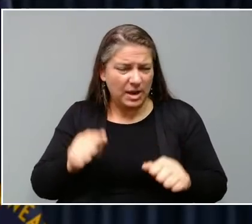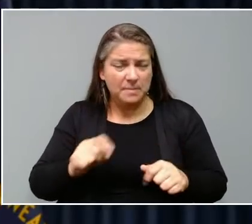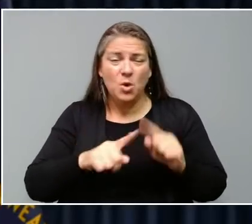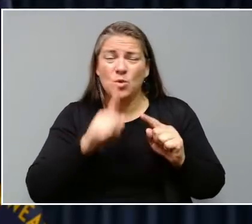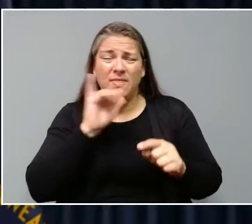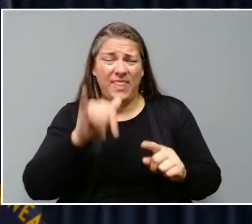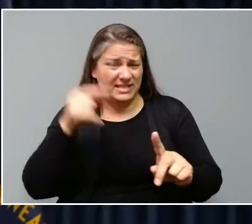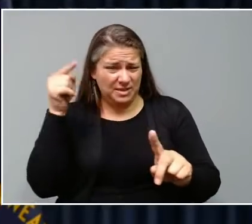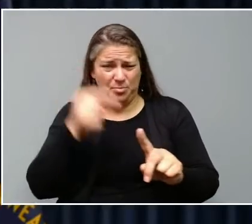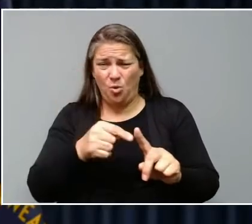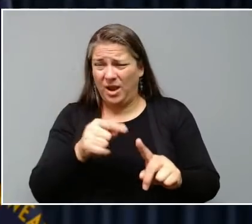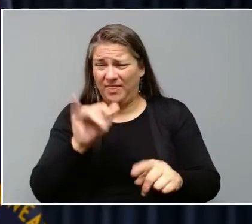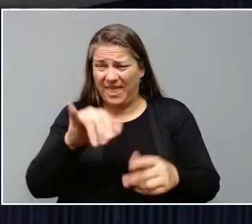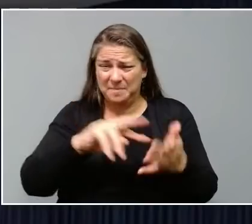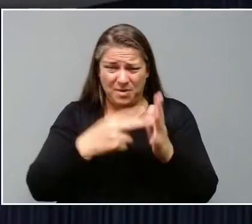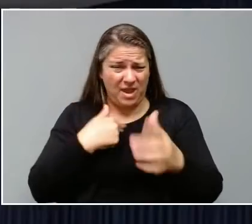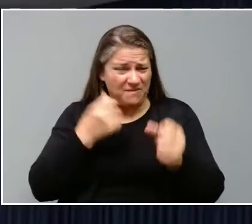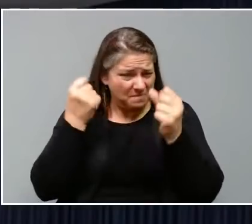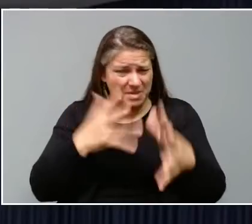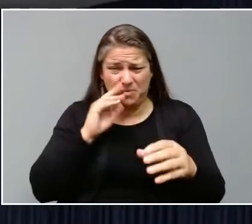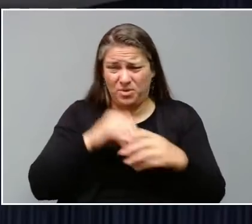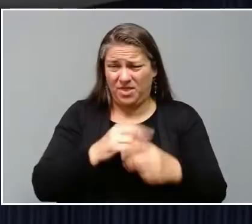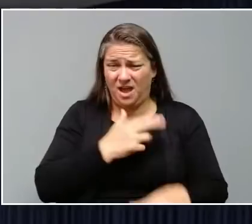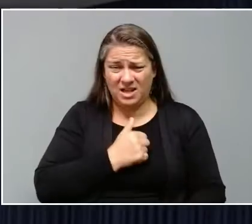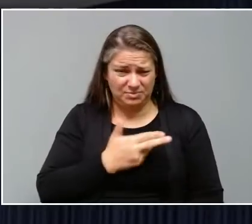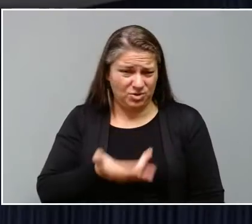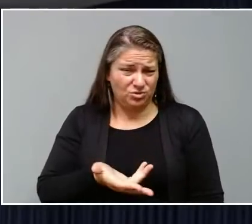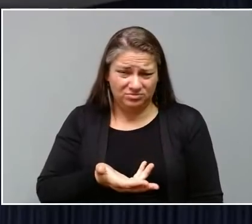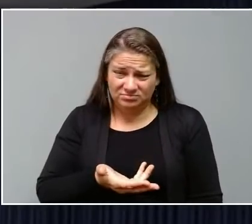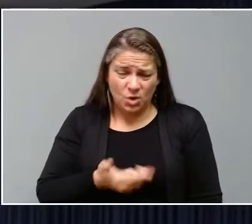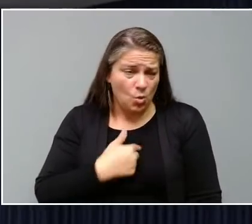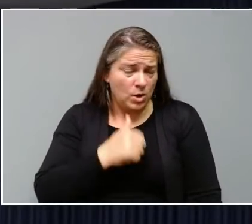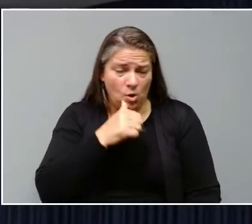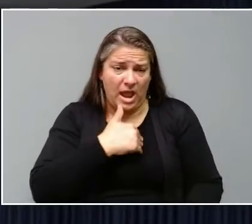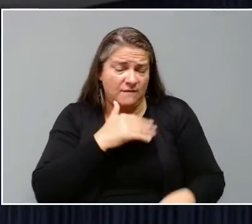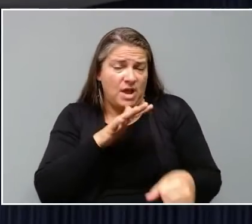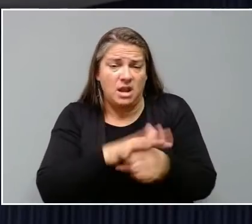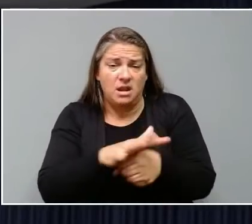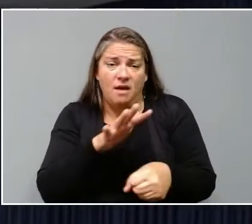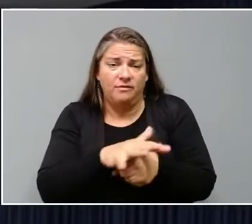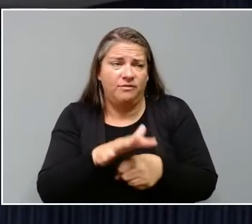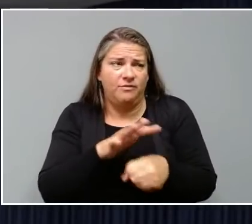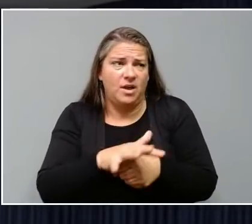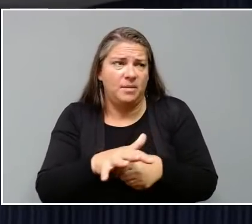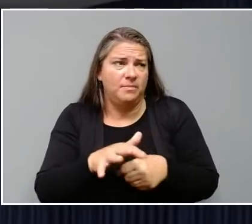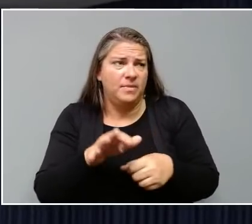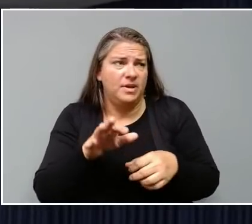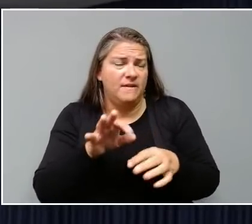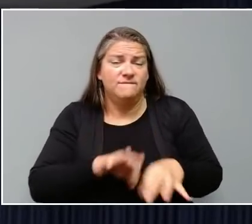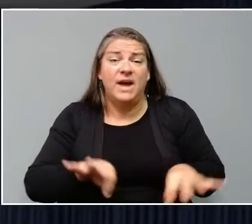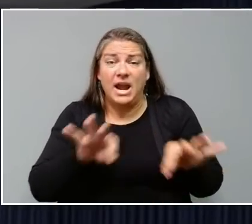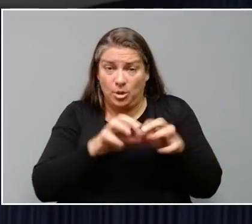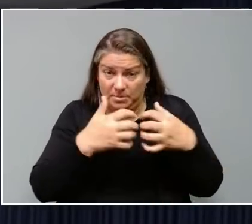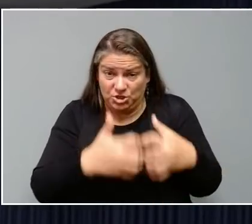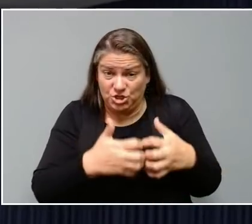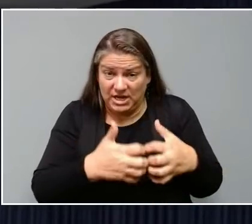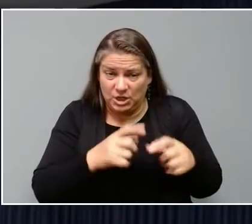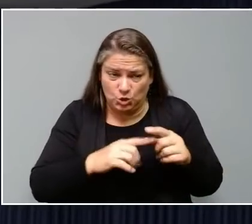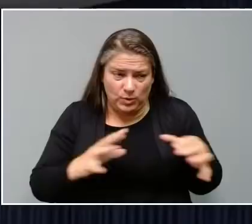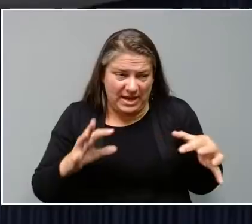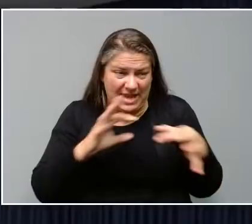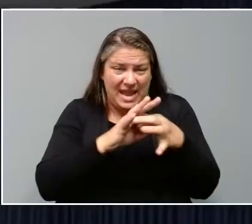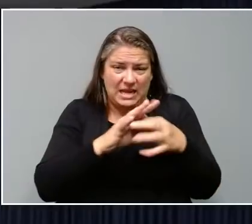people in the hospital, that we don't have enough vital machines to connect to those that need their